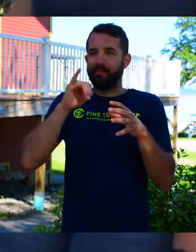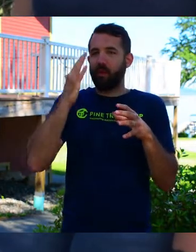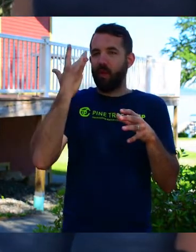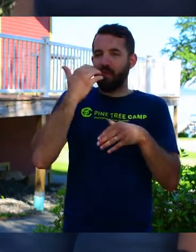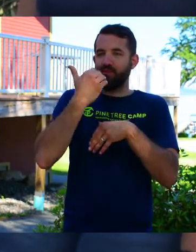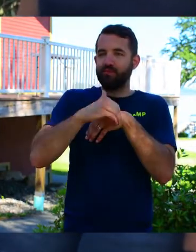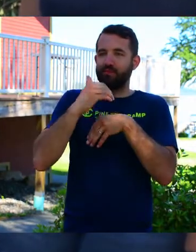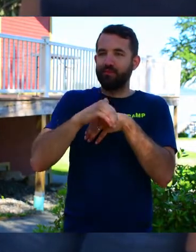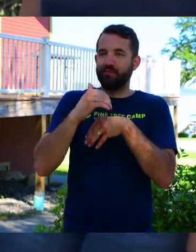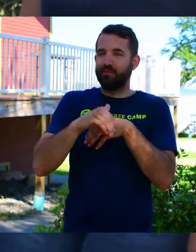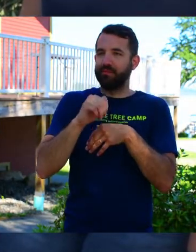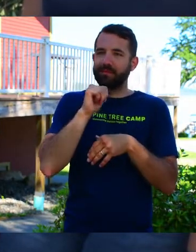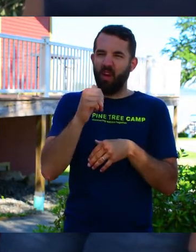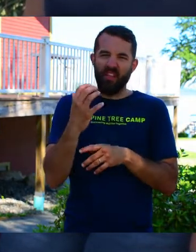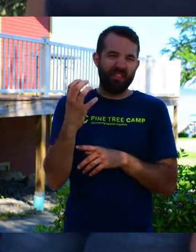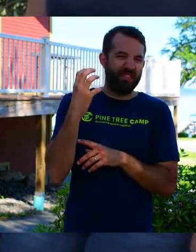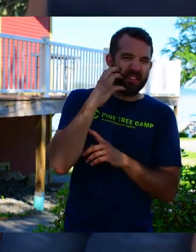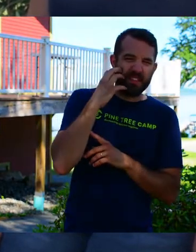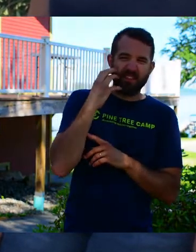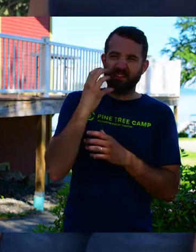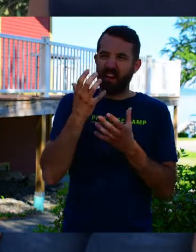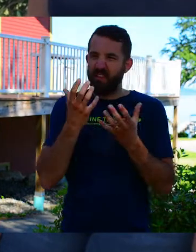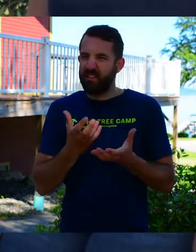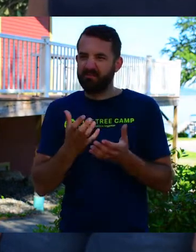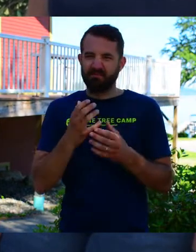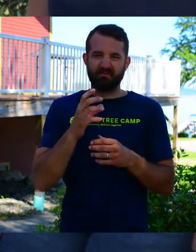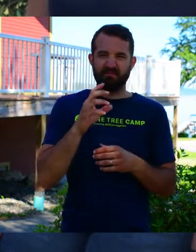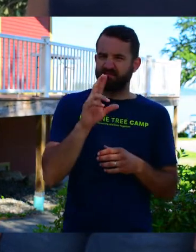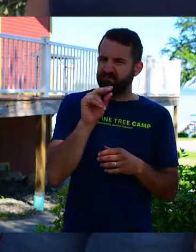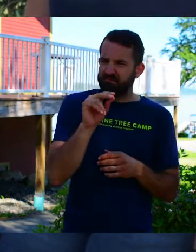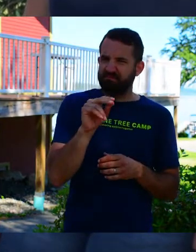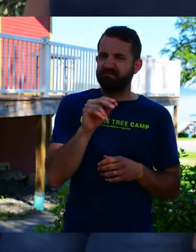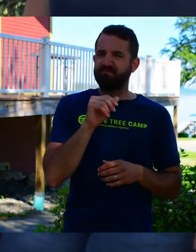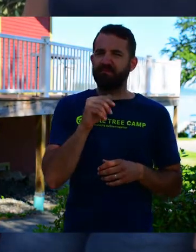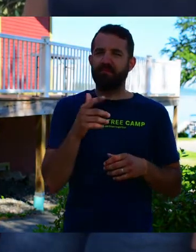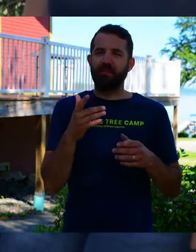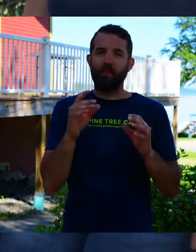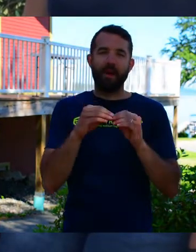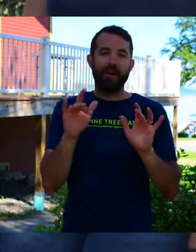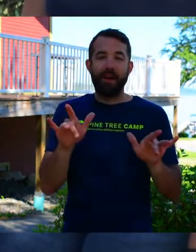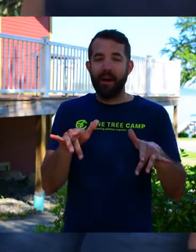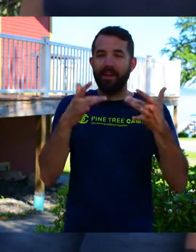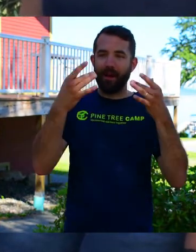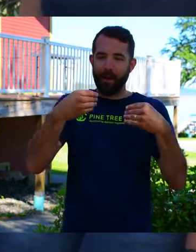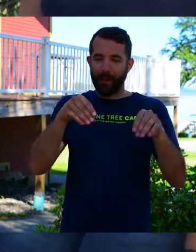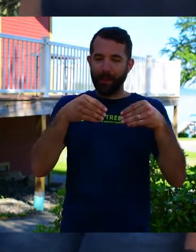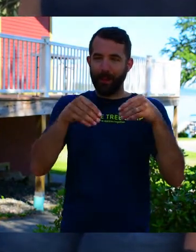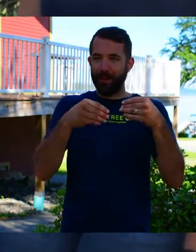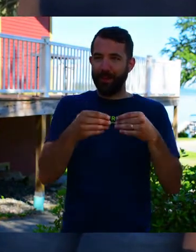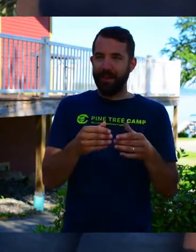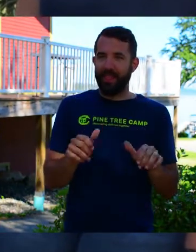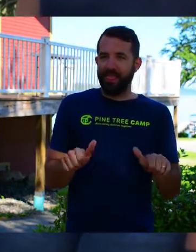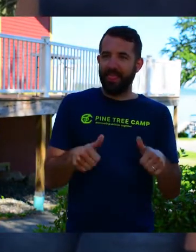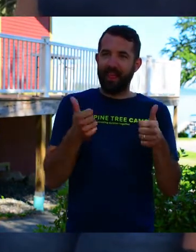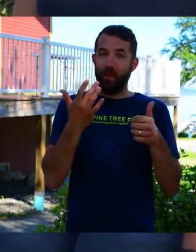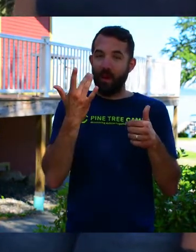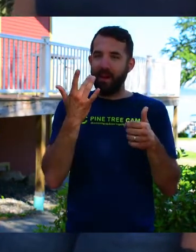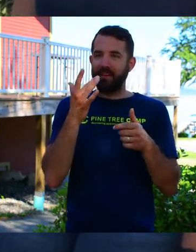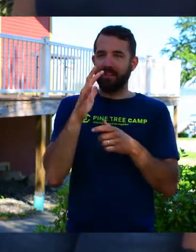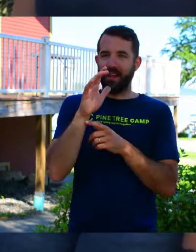those teeny tiny bubbles throughout it. So that's how yeast works, and that's how yeast feeds on sugar. So if you leave